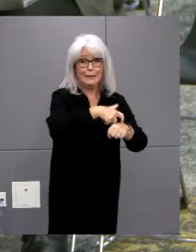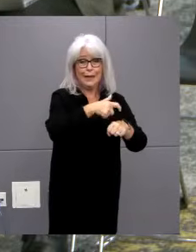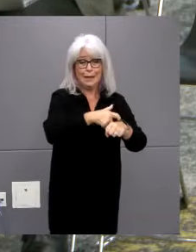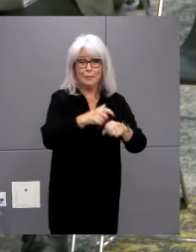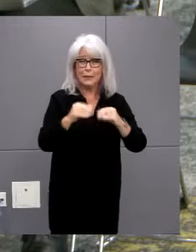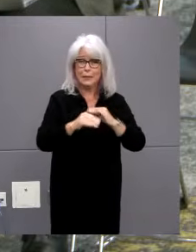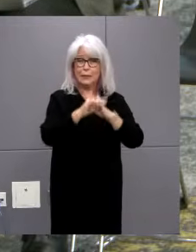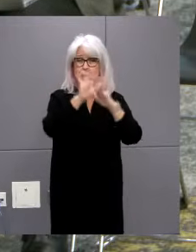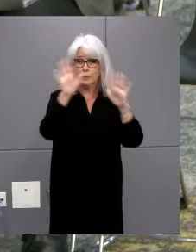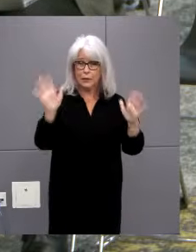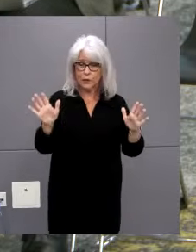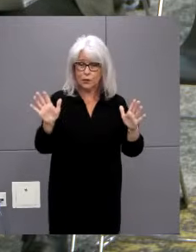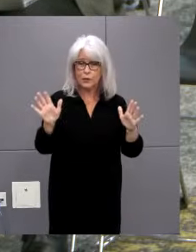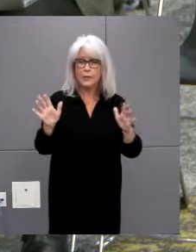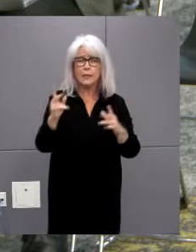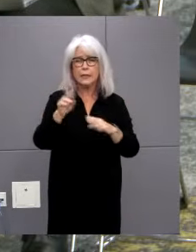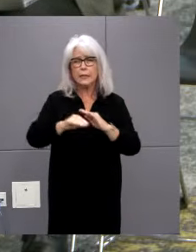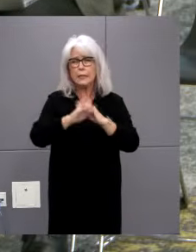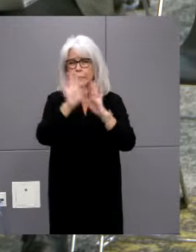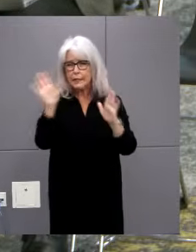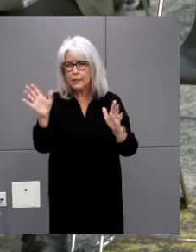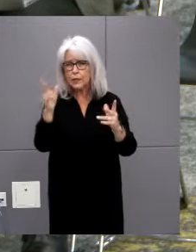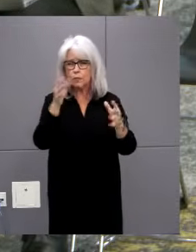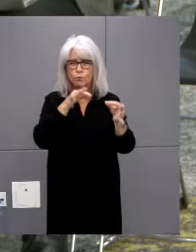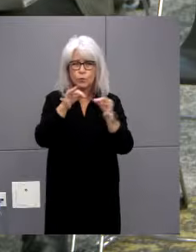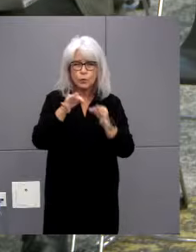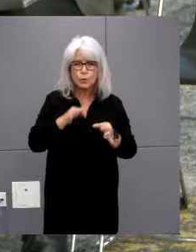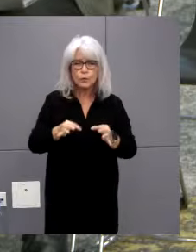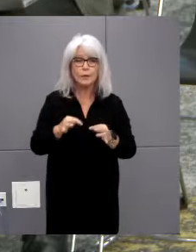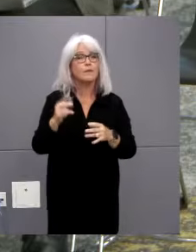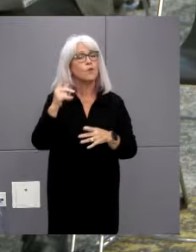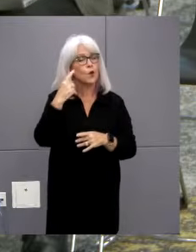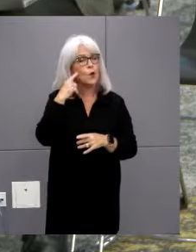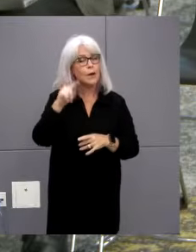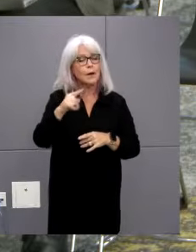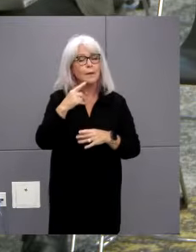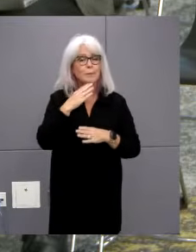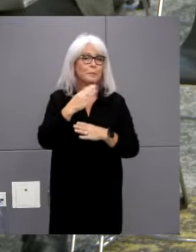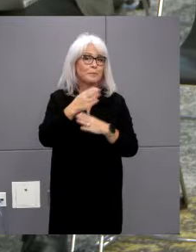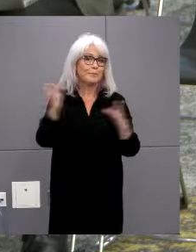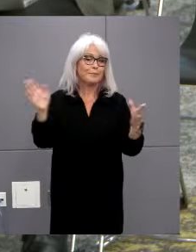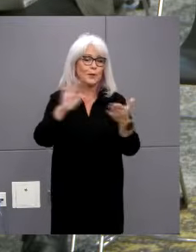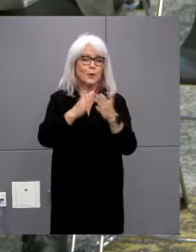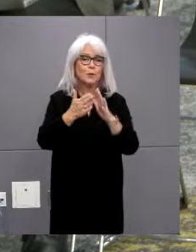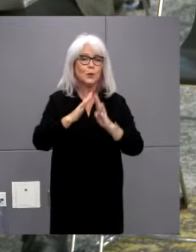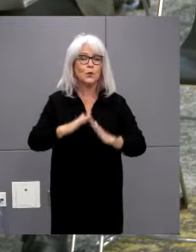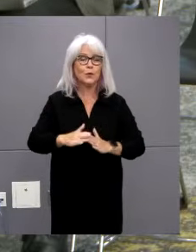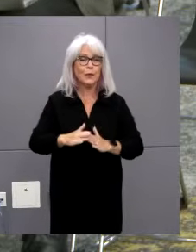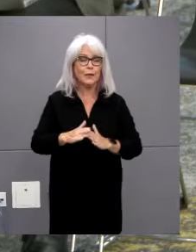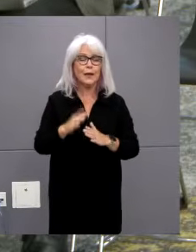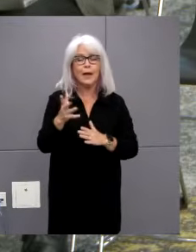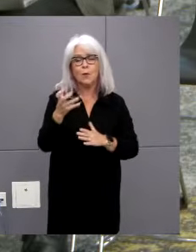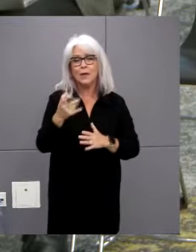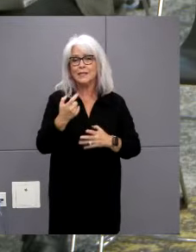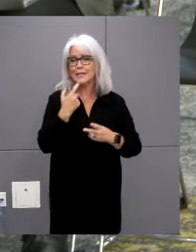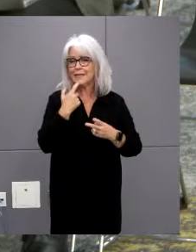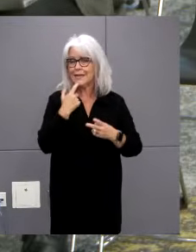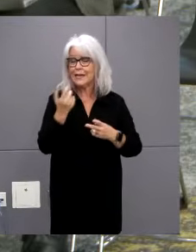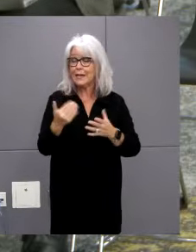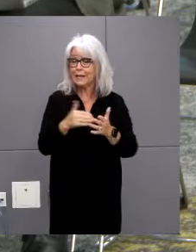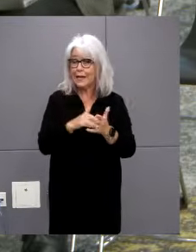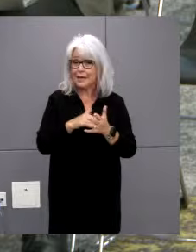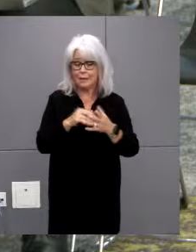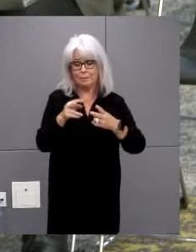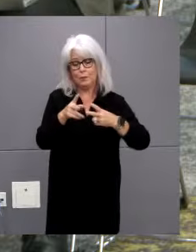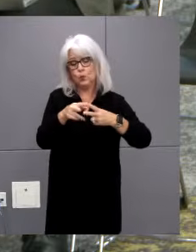are basic expectations for public governance. So, I want to restate the 2 actions I